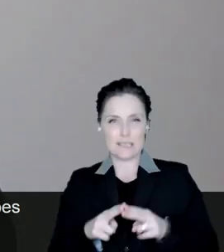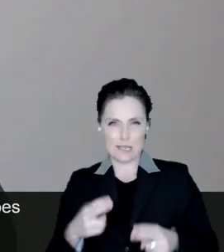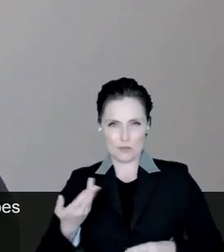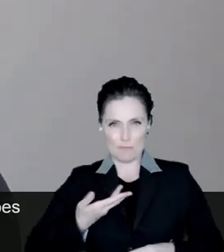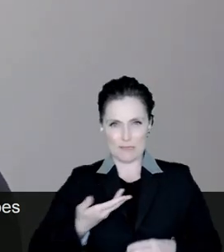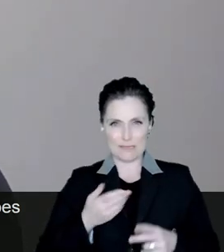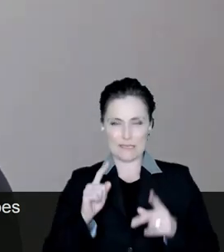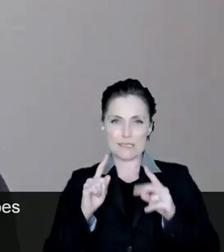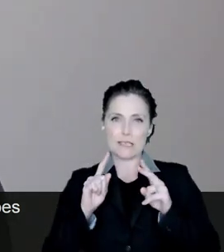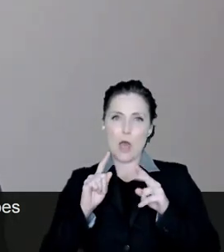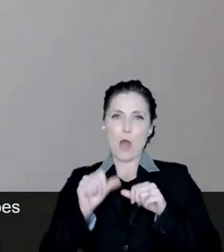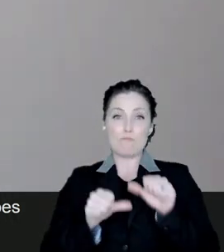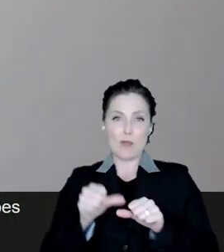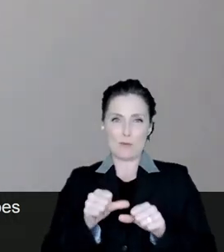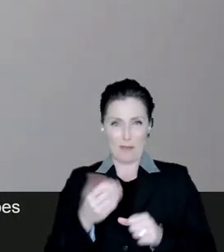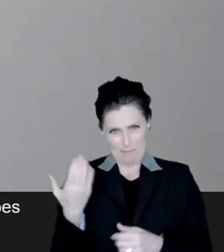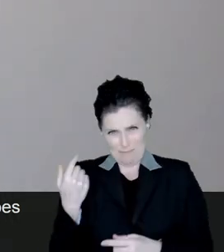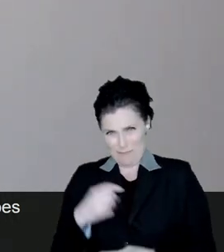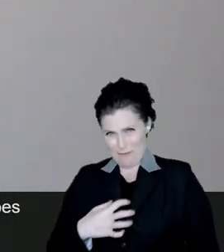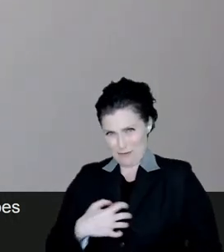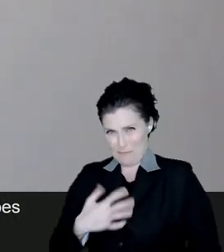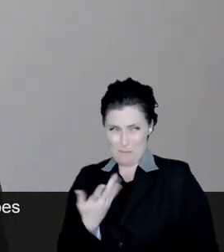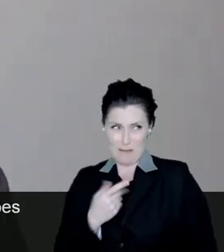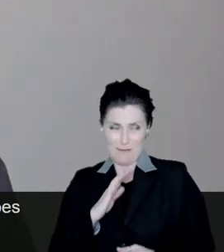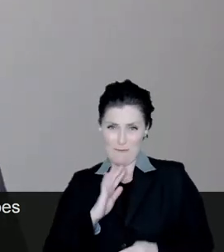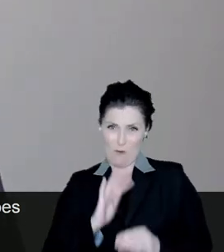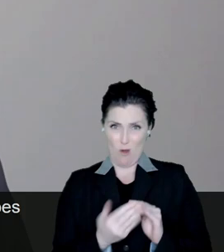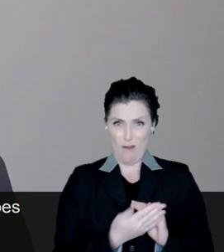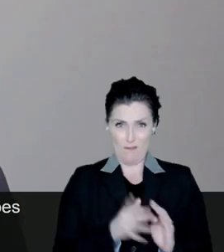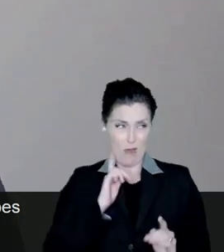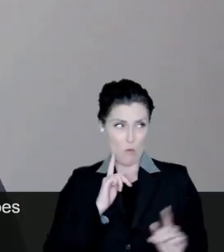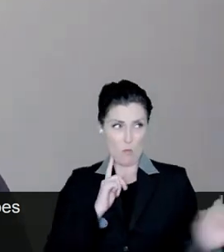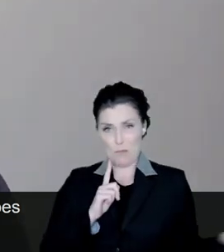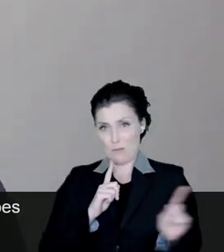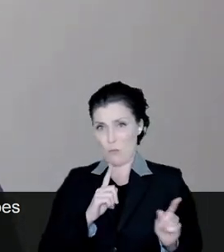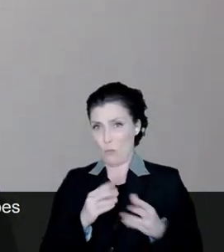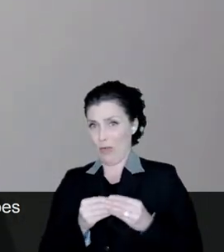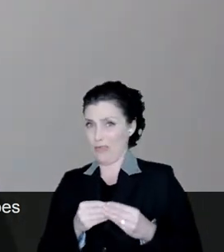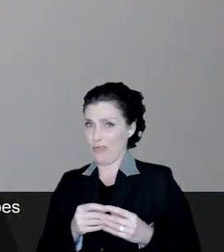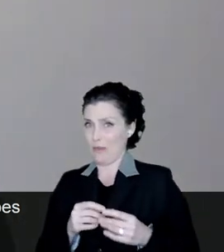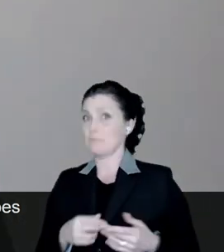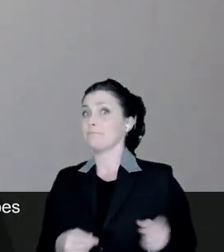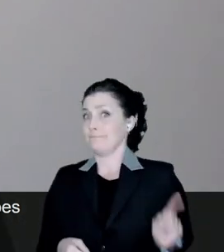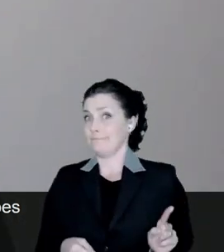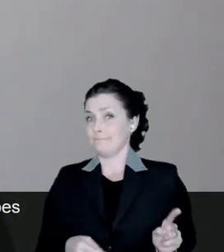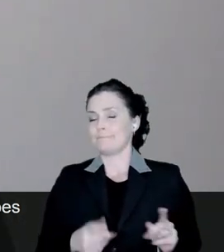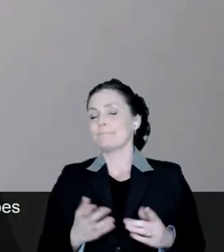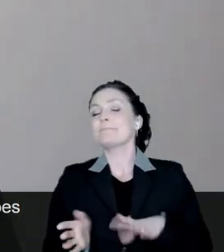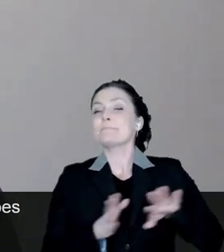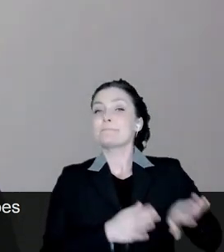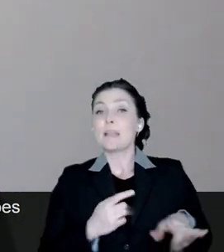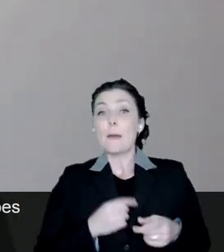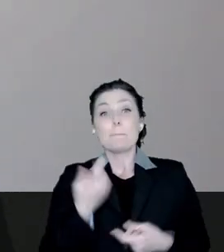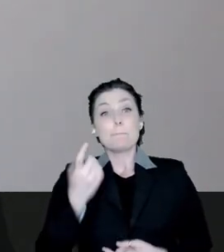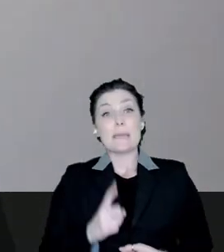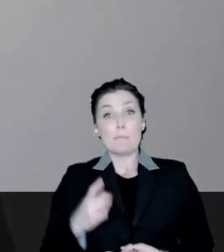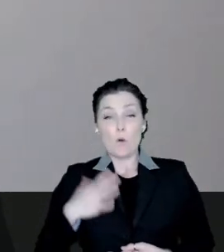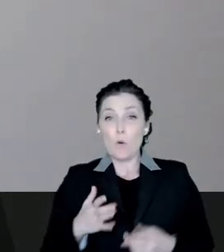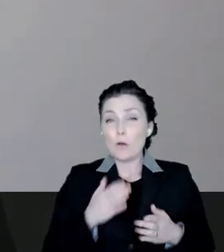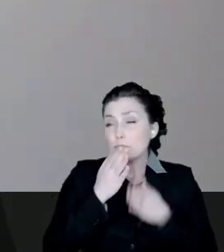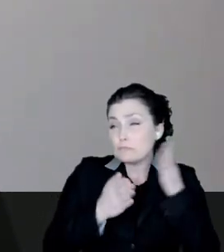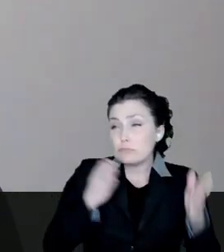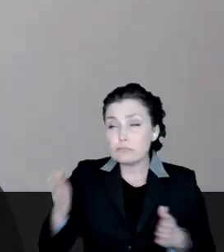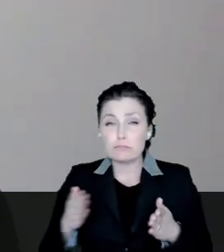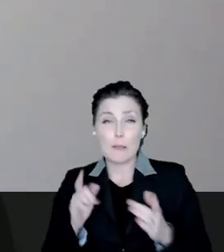mayor, allows businesses in London who want to go overseas, want to meet angel investors, want to